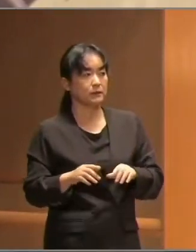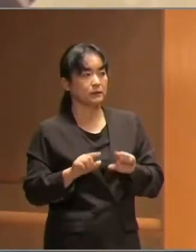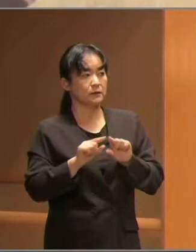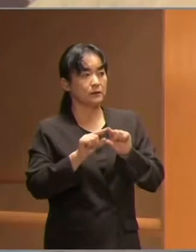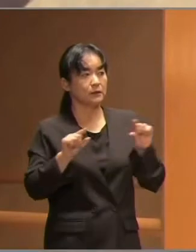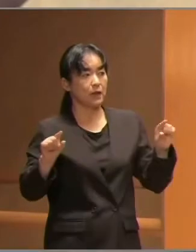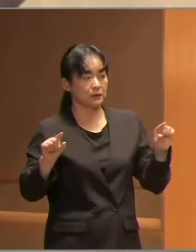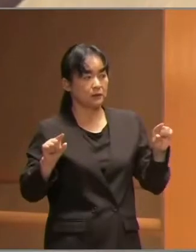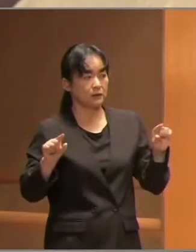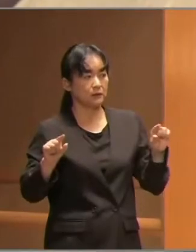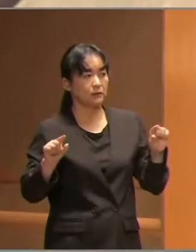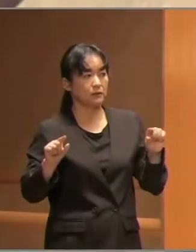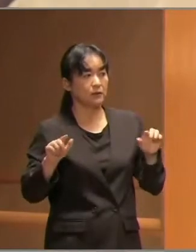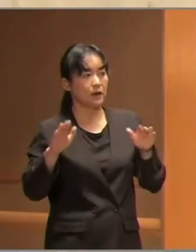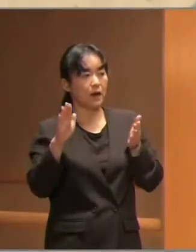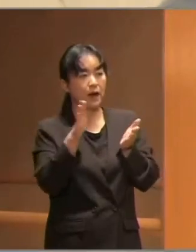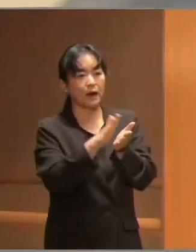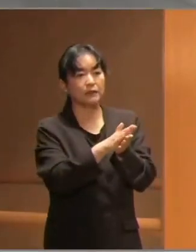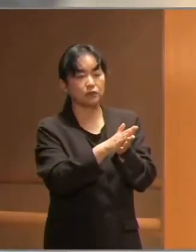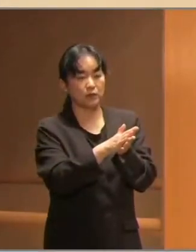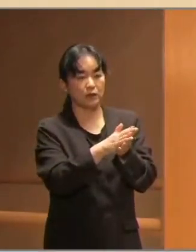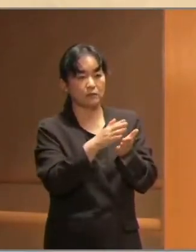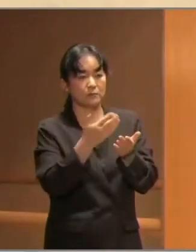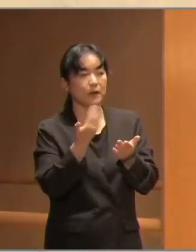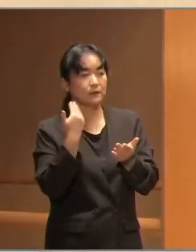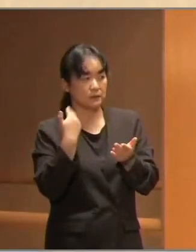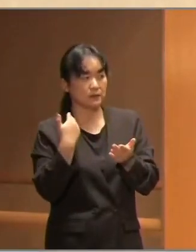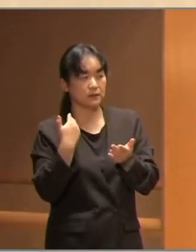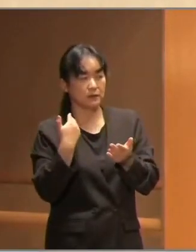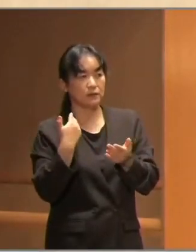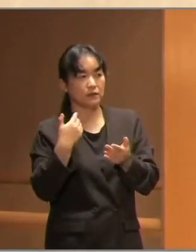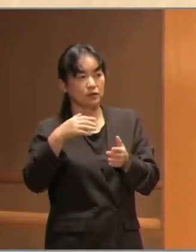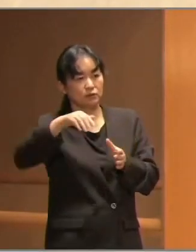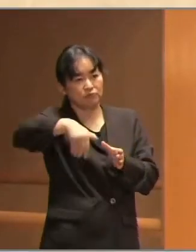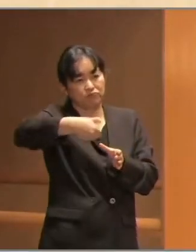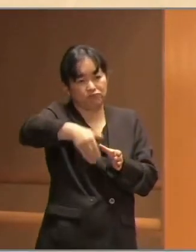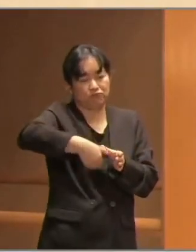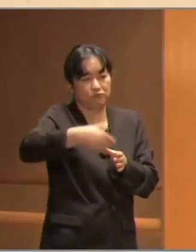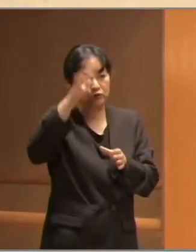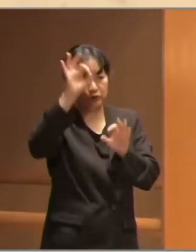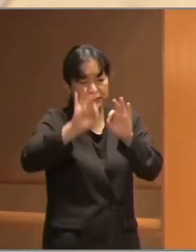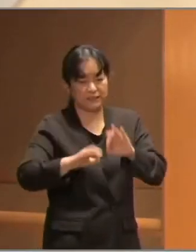Before putting it on board, we put it in